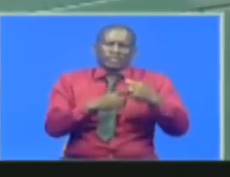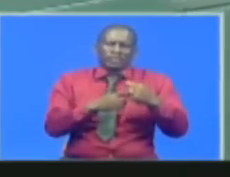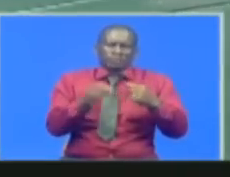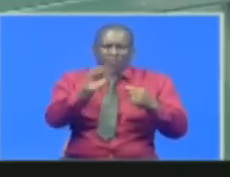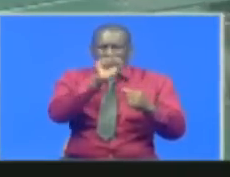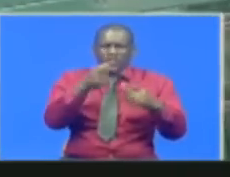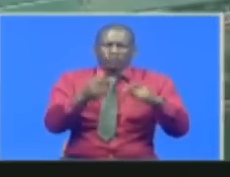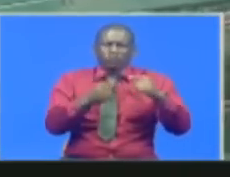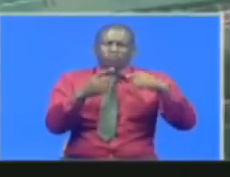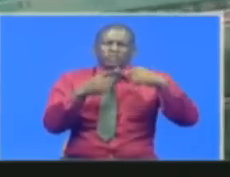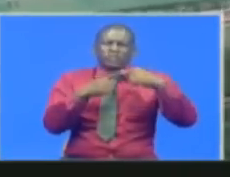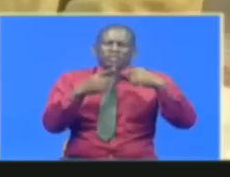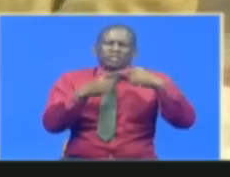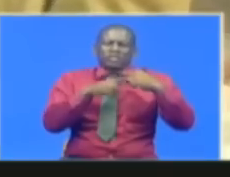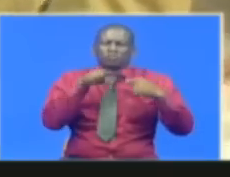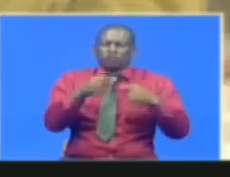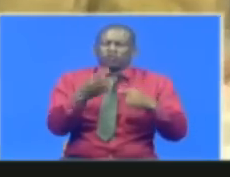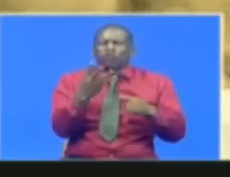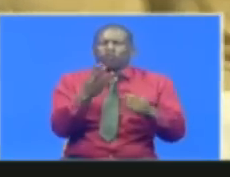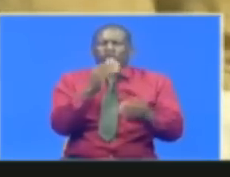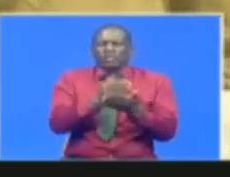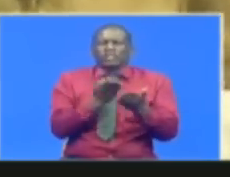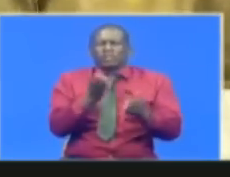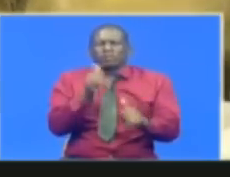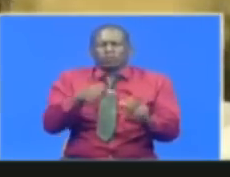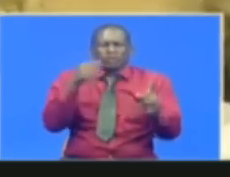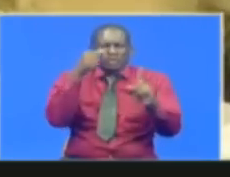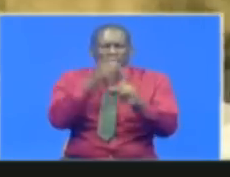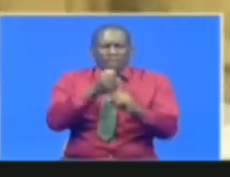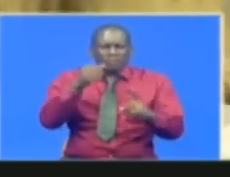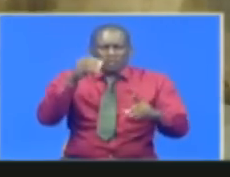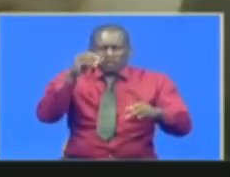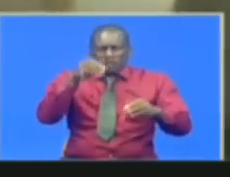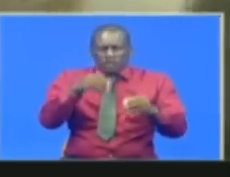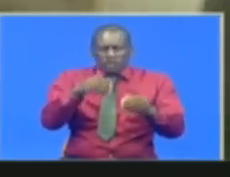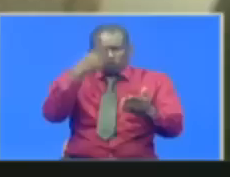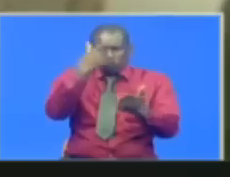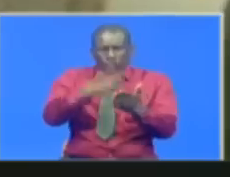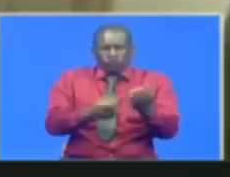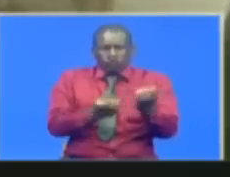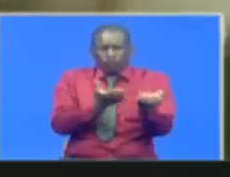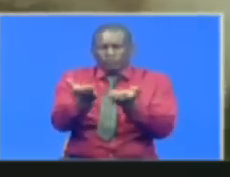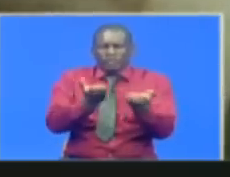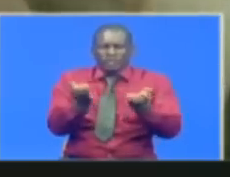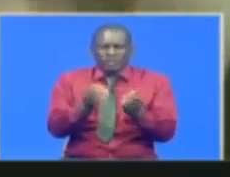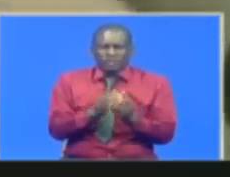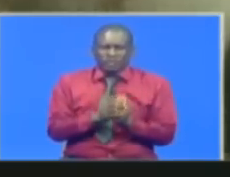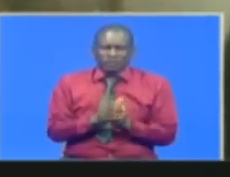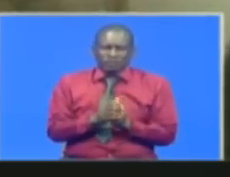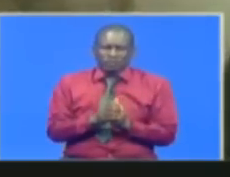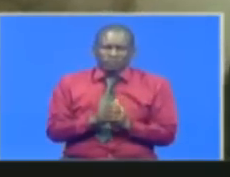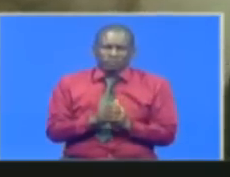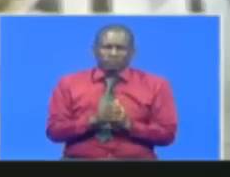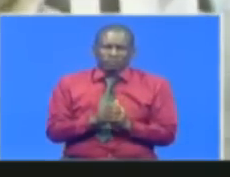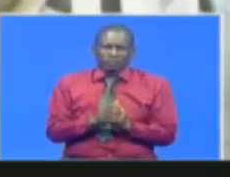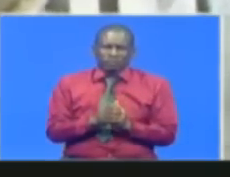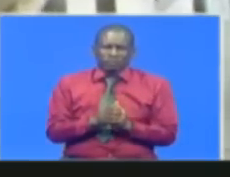in the preceding month, something which is bound to impact the input prices of businesses.